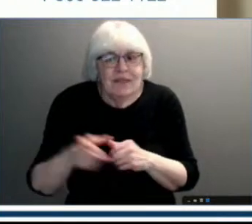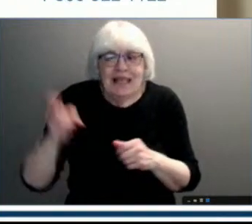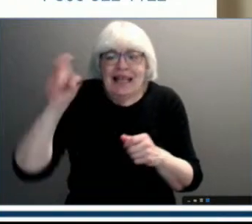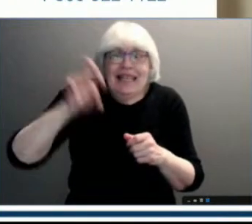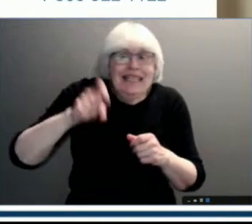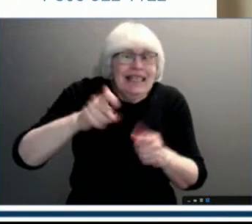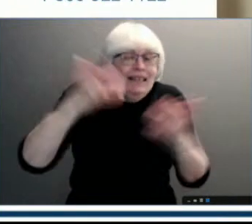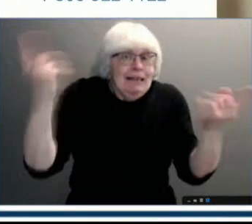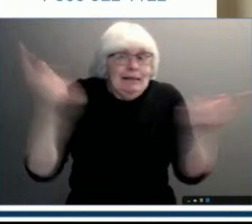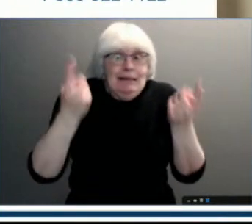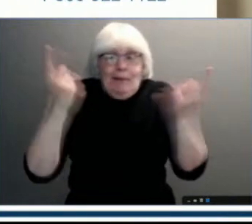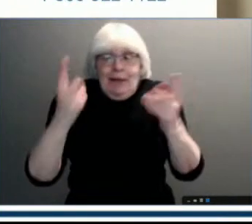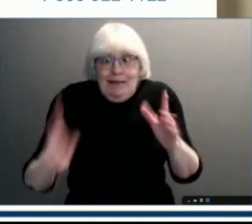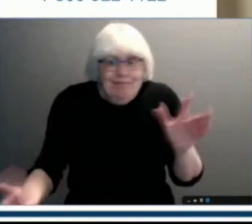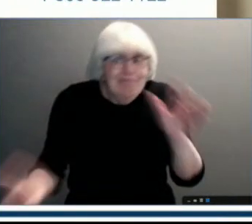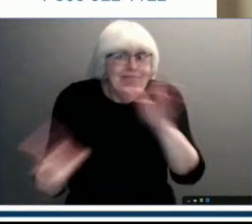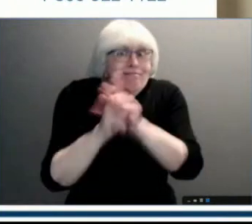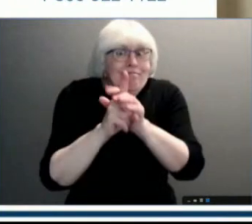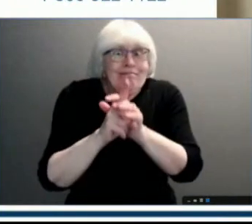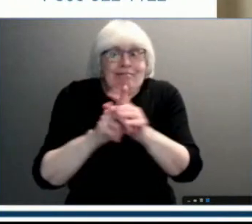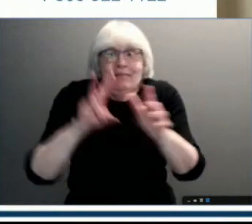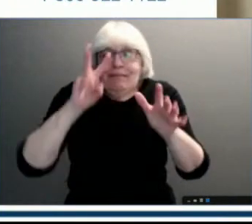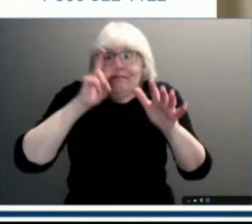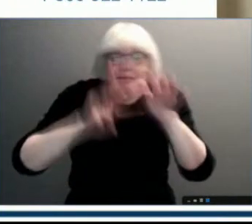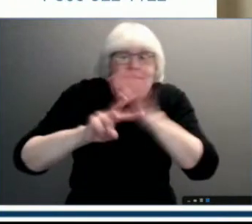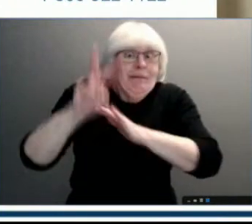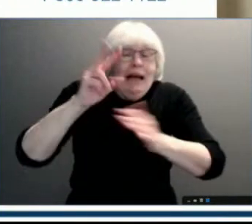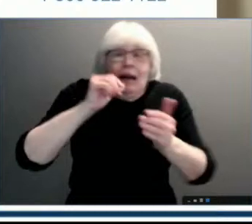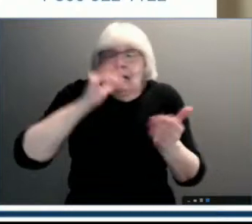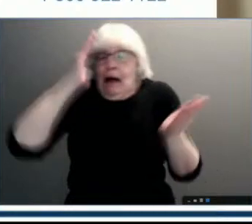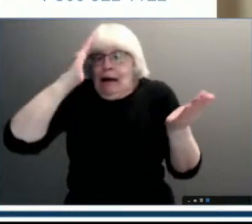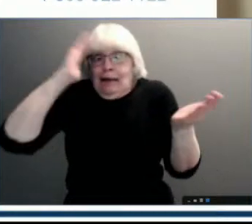which is unforeseen, that needs to switch to online or other learning,